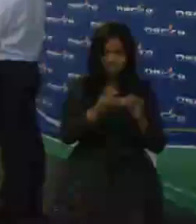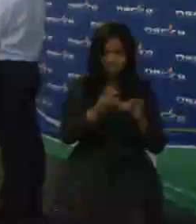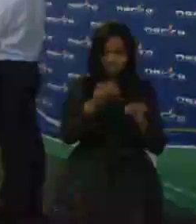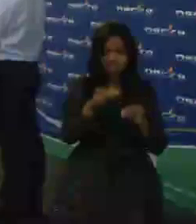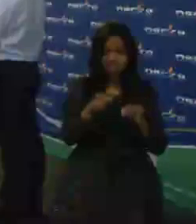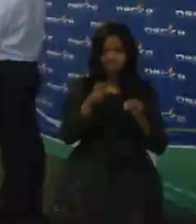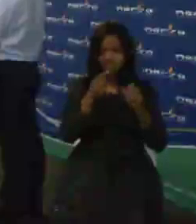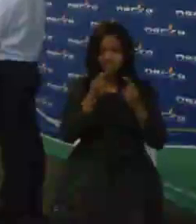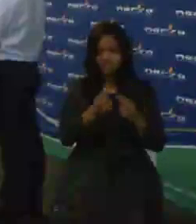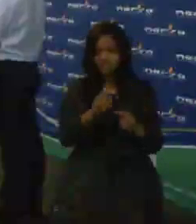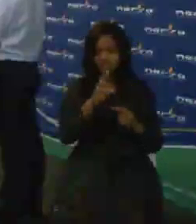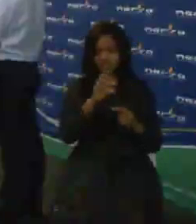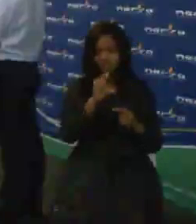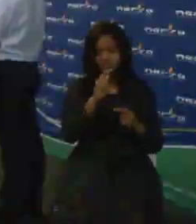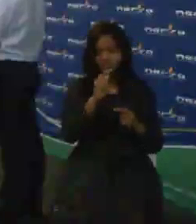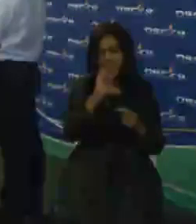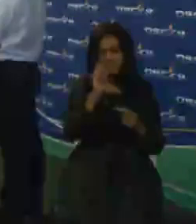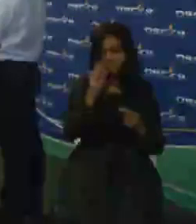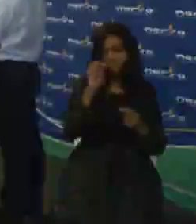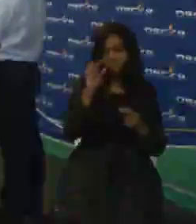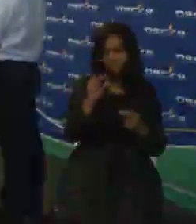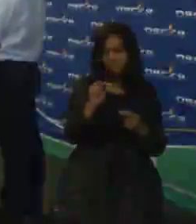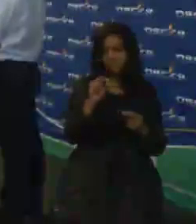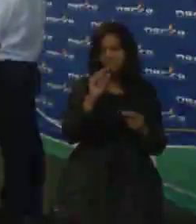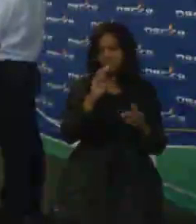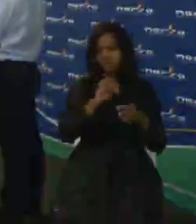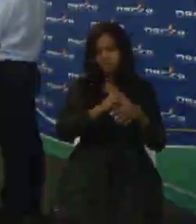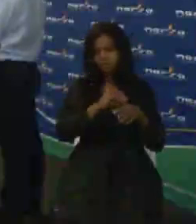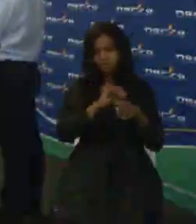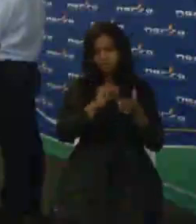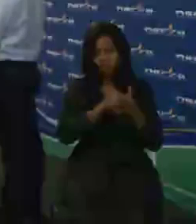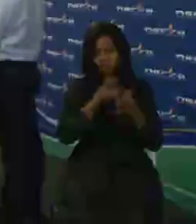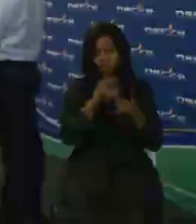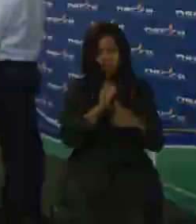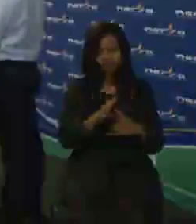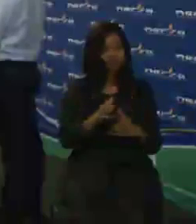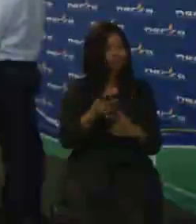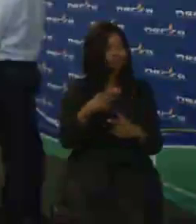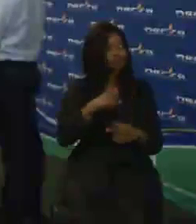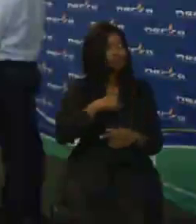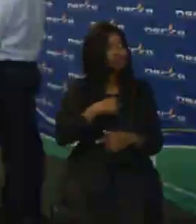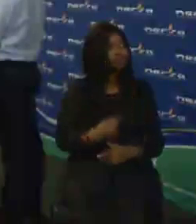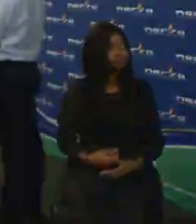rating problem that you raised?